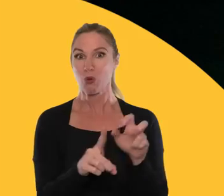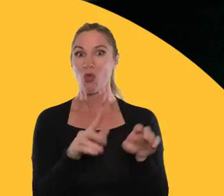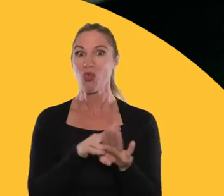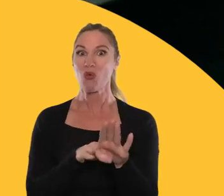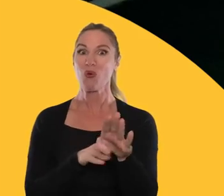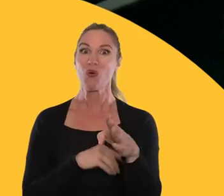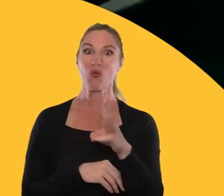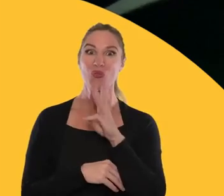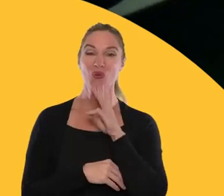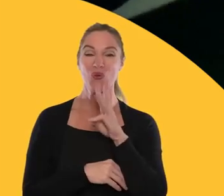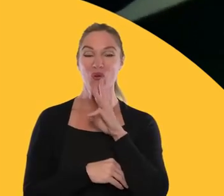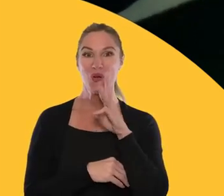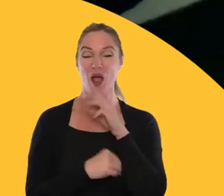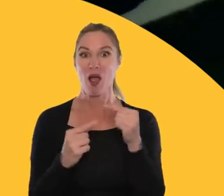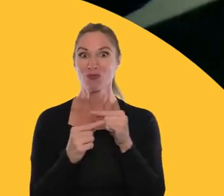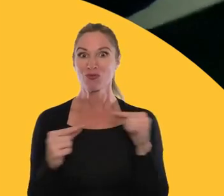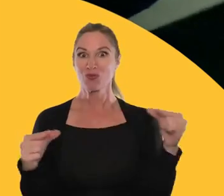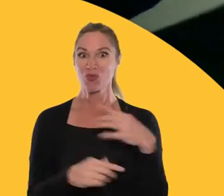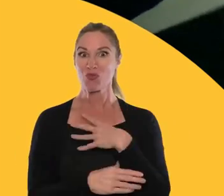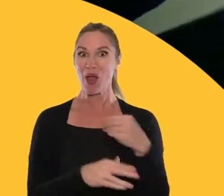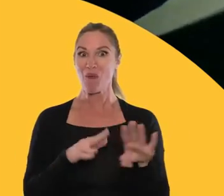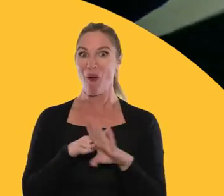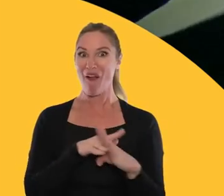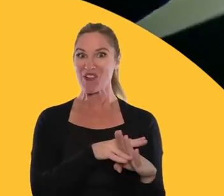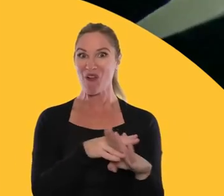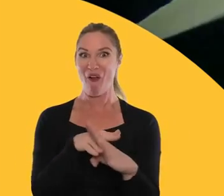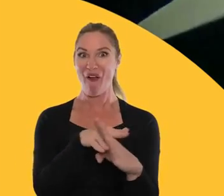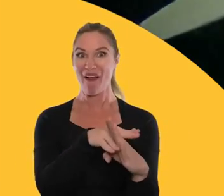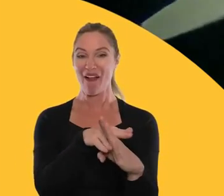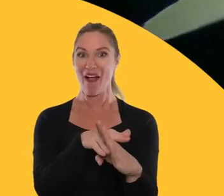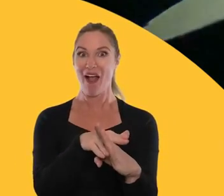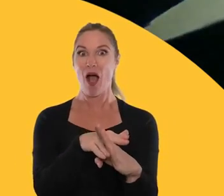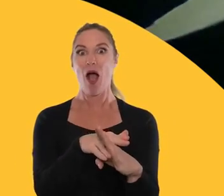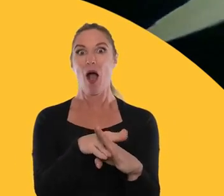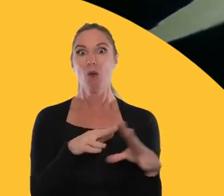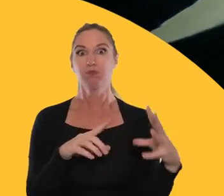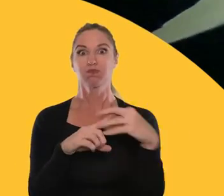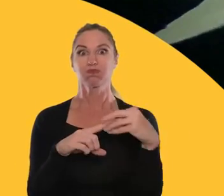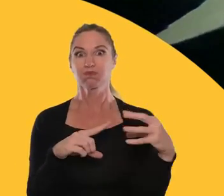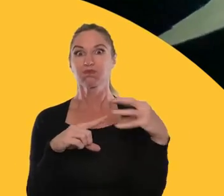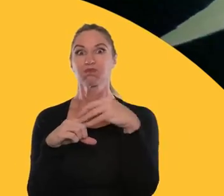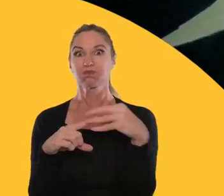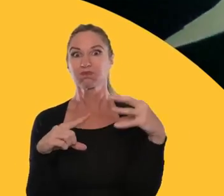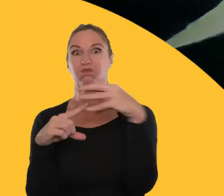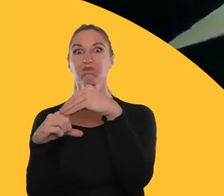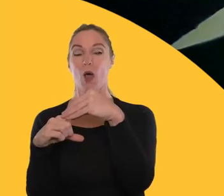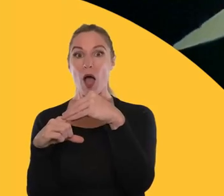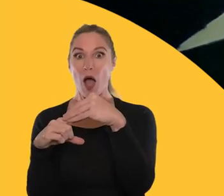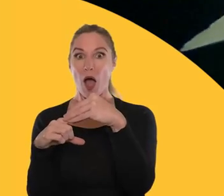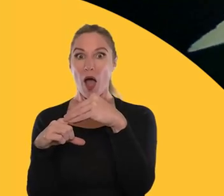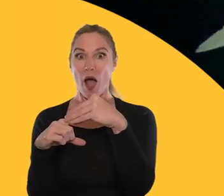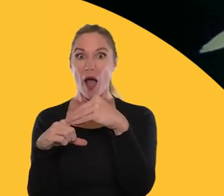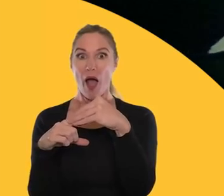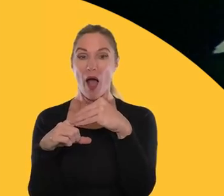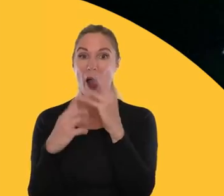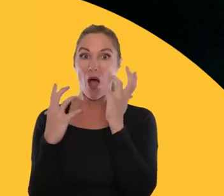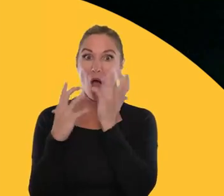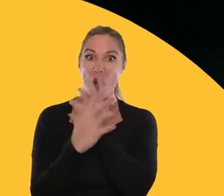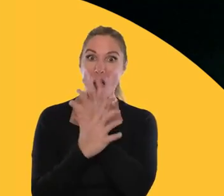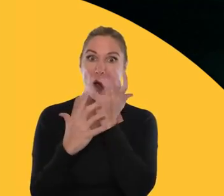the ocean. Great white shark, great white shark, gulp, gulp,